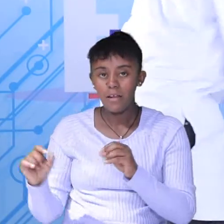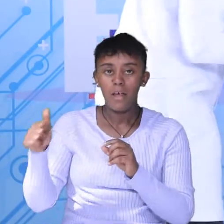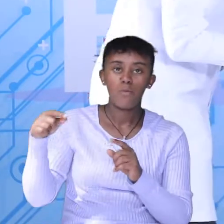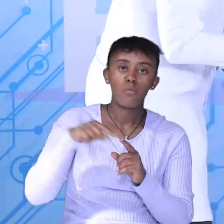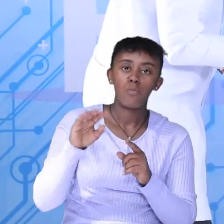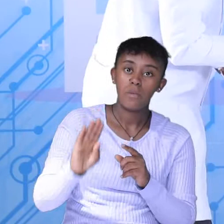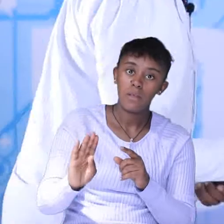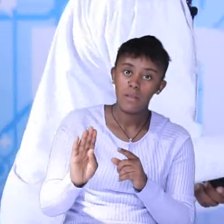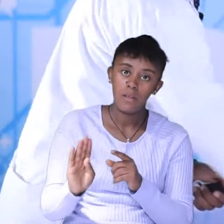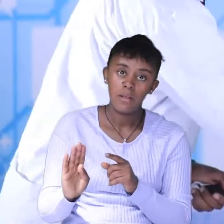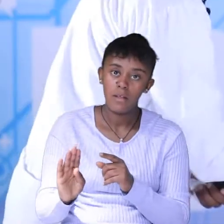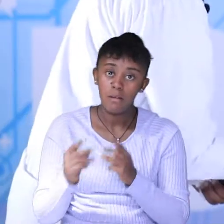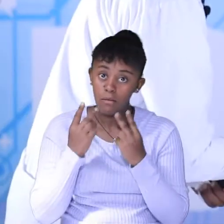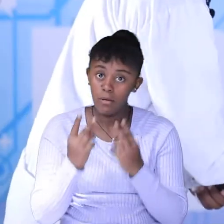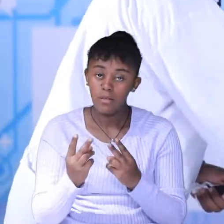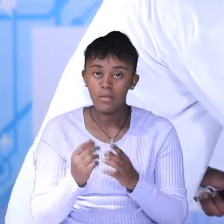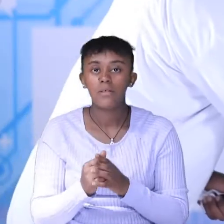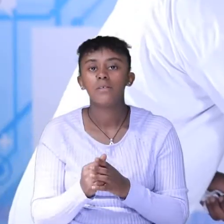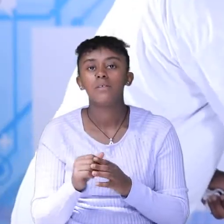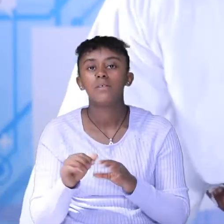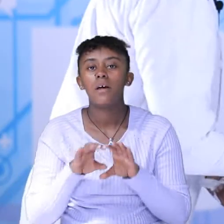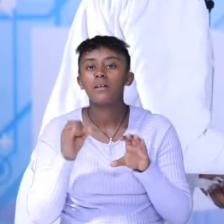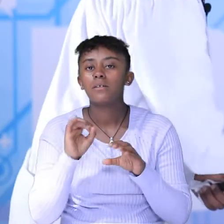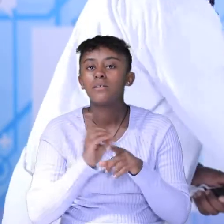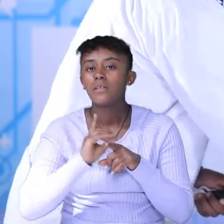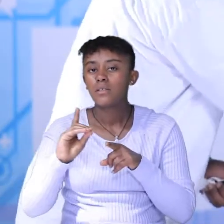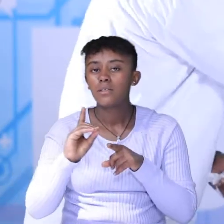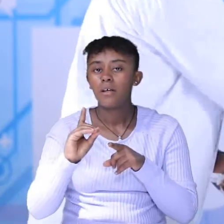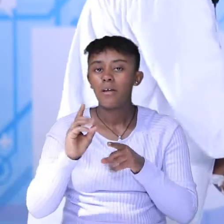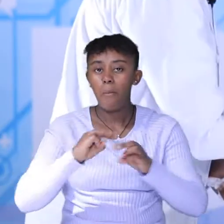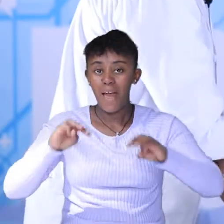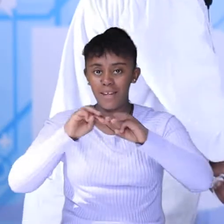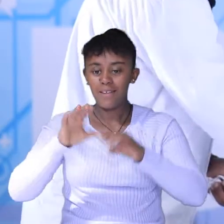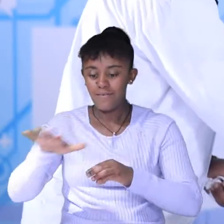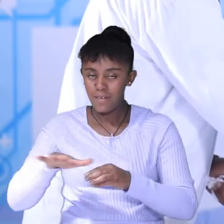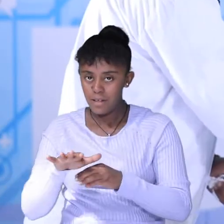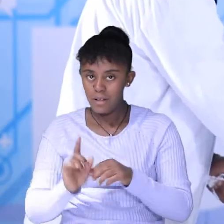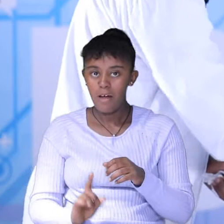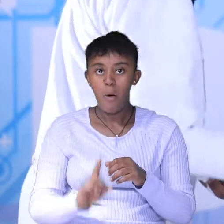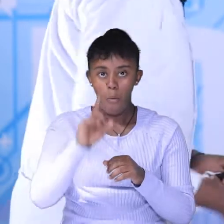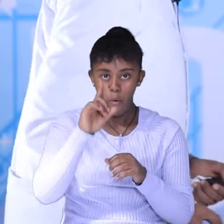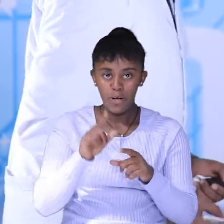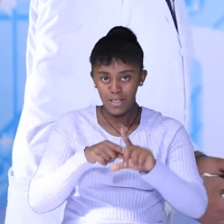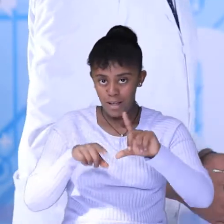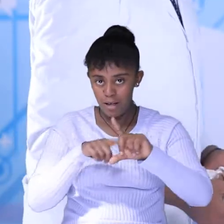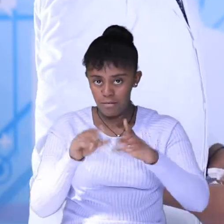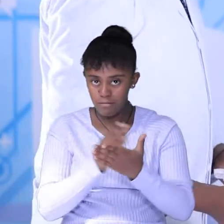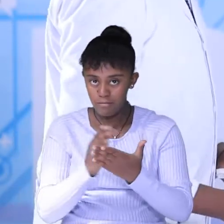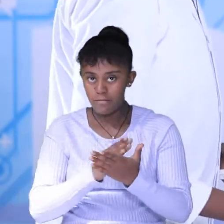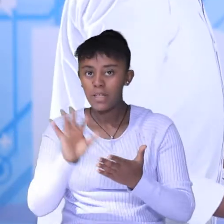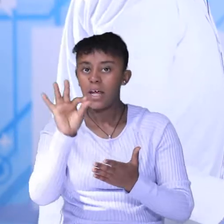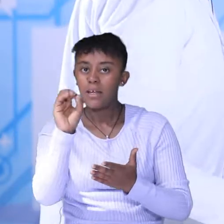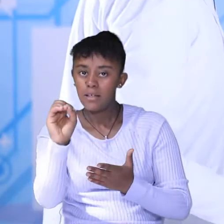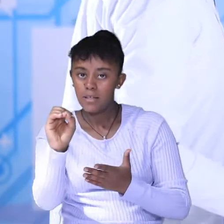B. Look at here. The current is acting in this direction, and the magnetic field is acting upward. So the angle between them is 90